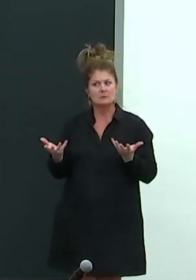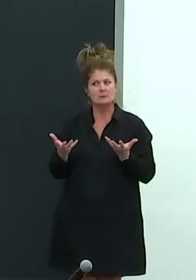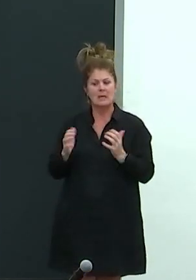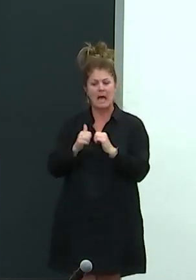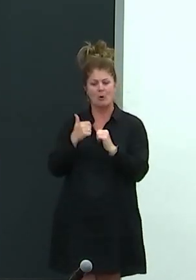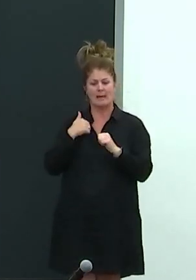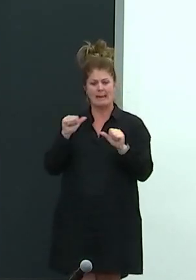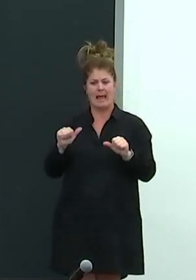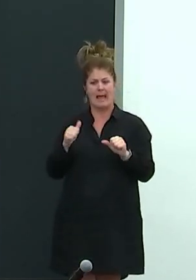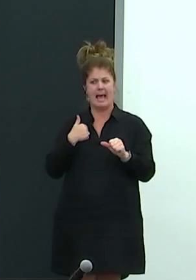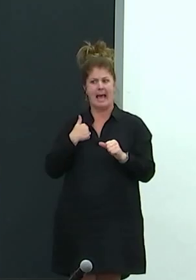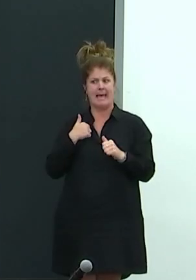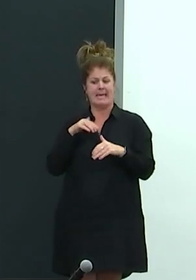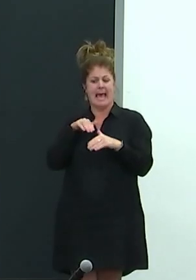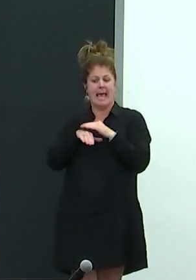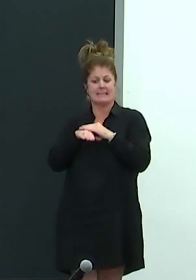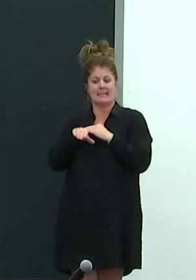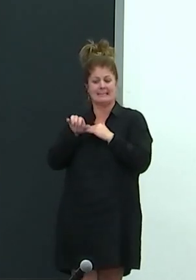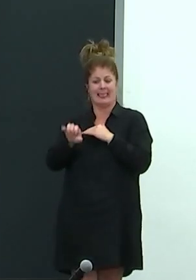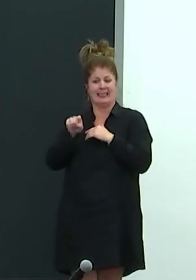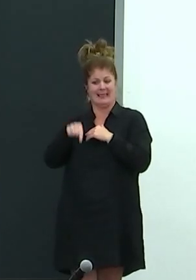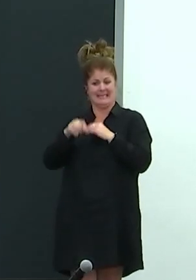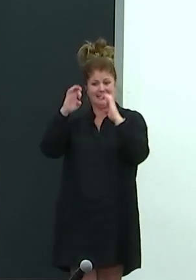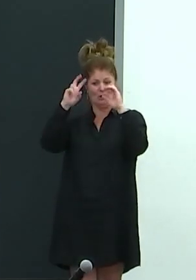better access